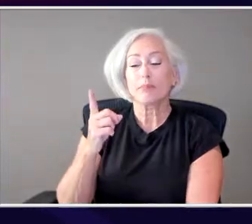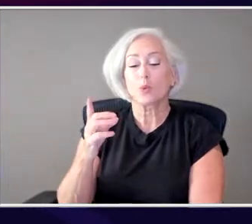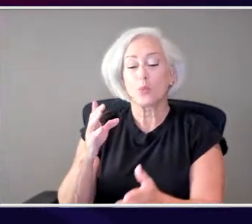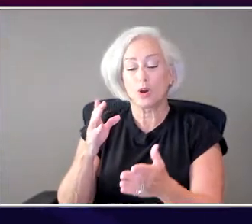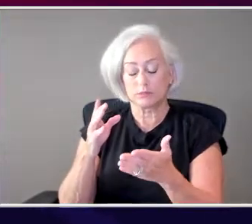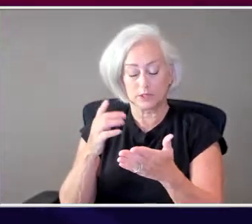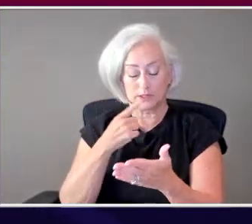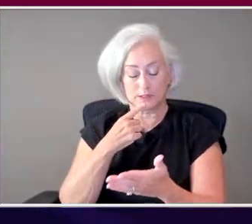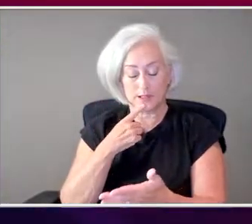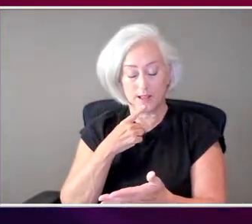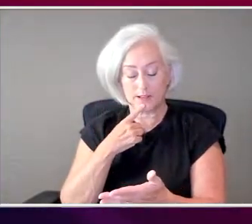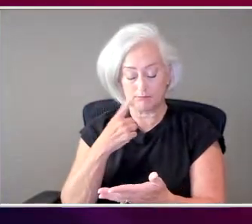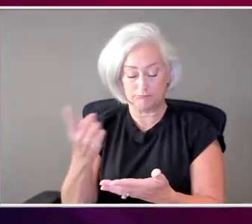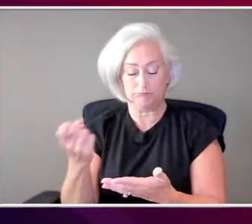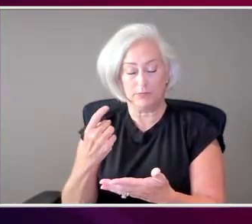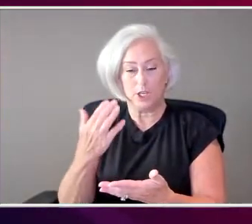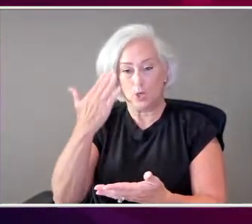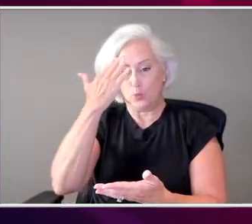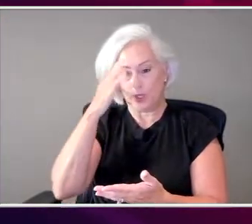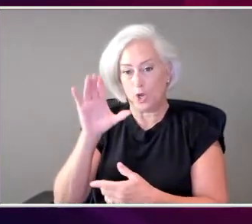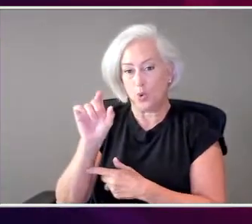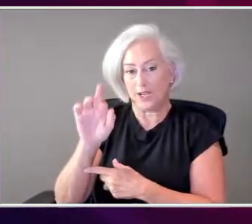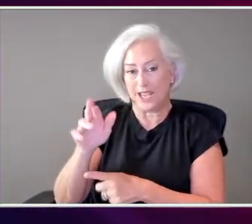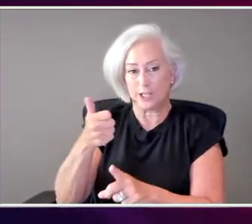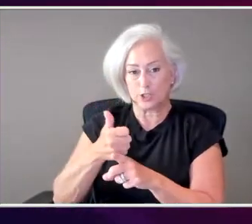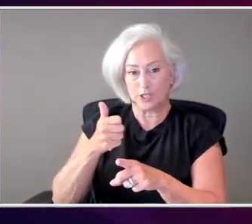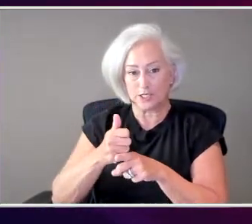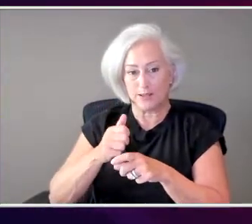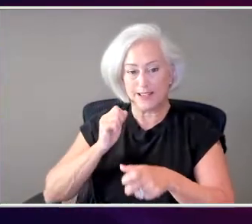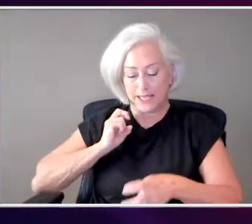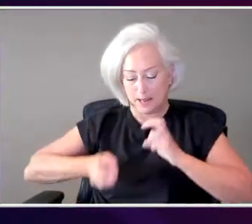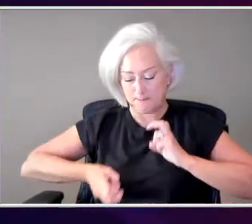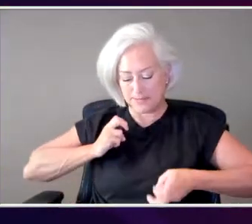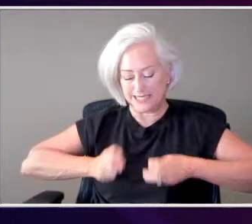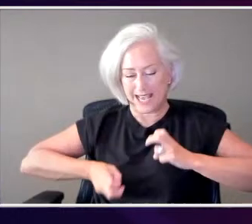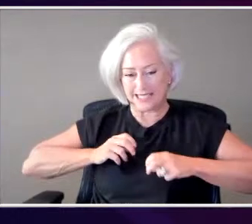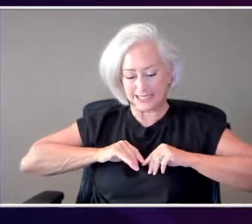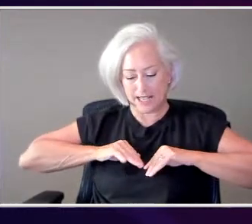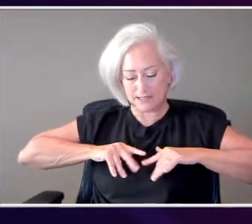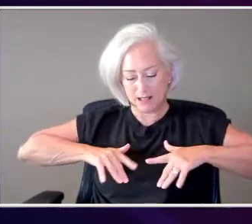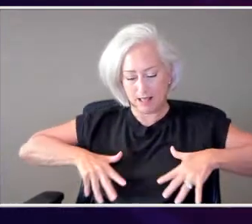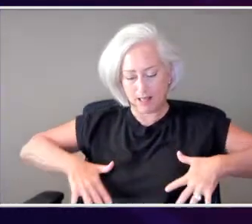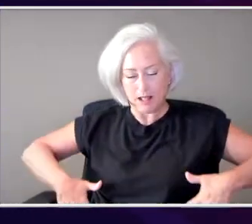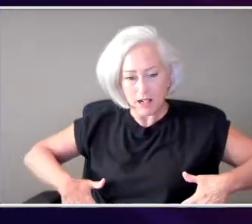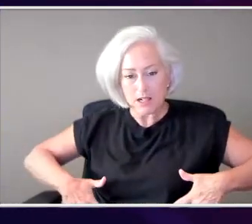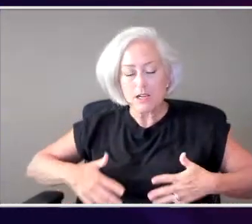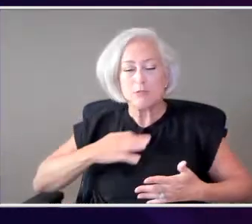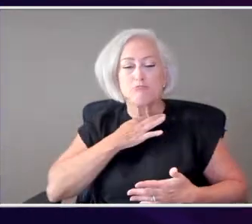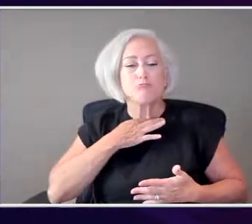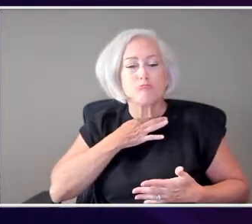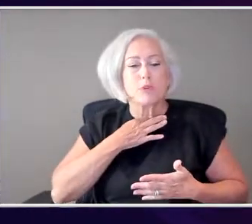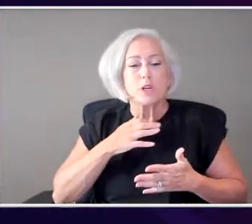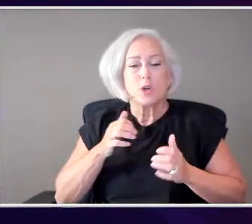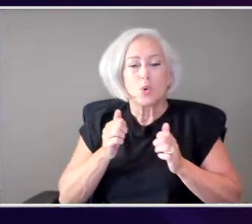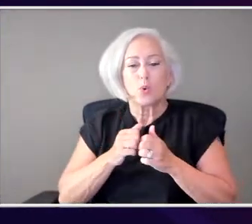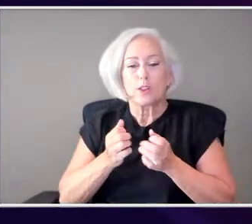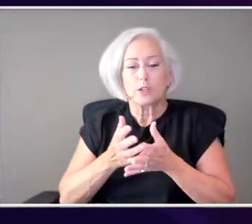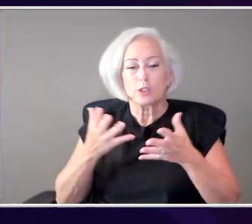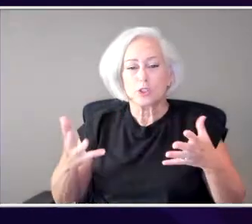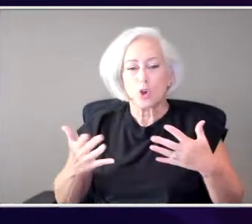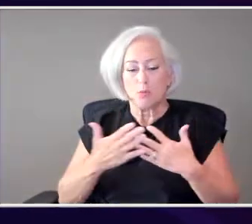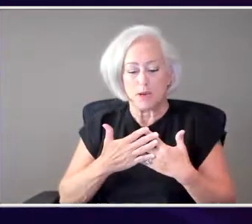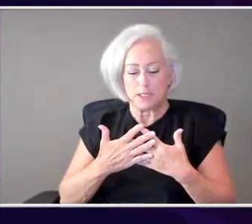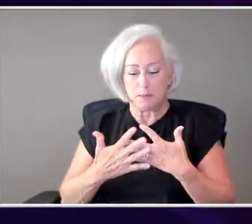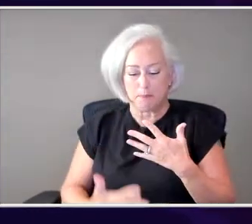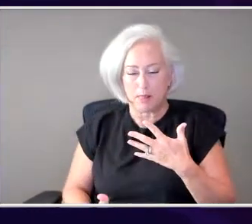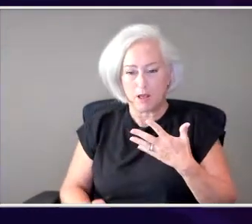can spread to other organs. Cancer can metastasize. What I want to know is, with so much blood passing through the heart every